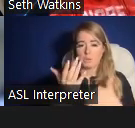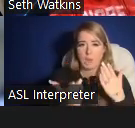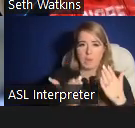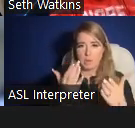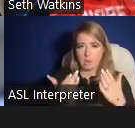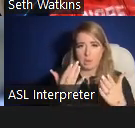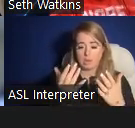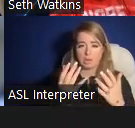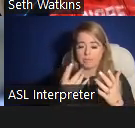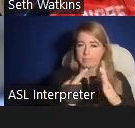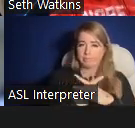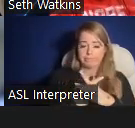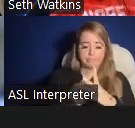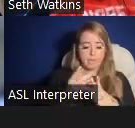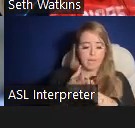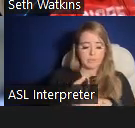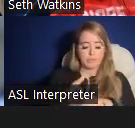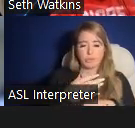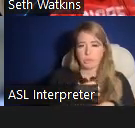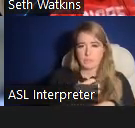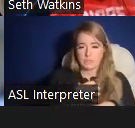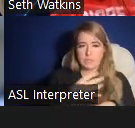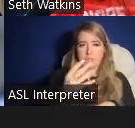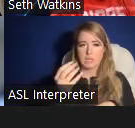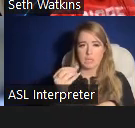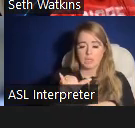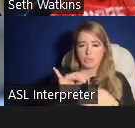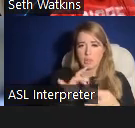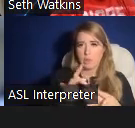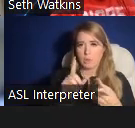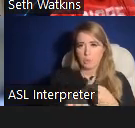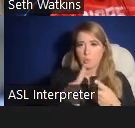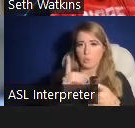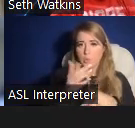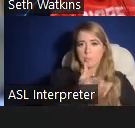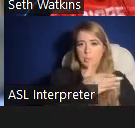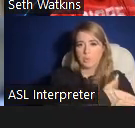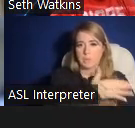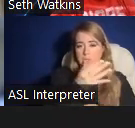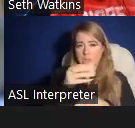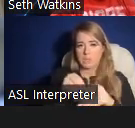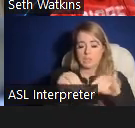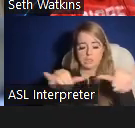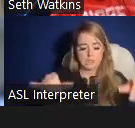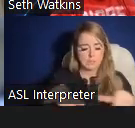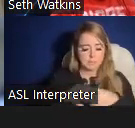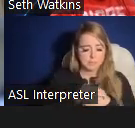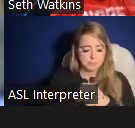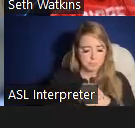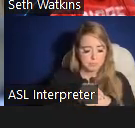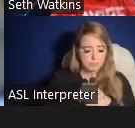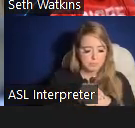of the grievances as it relates to improvements in the system.